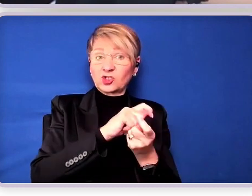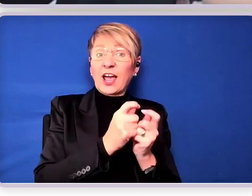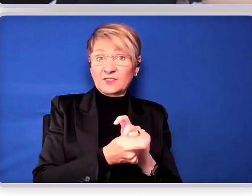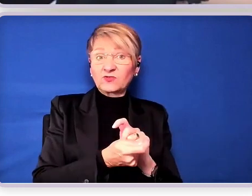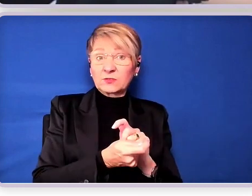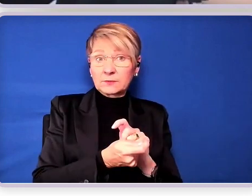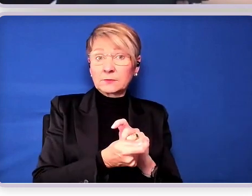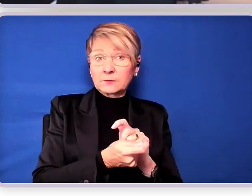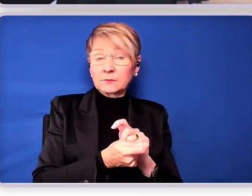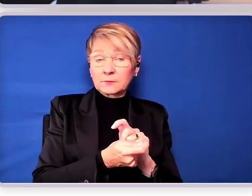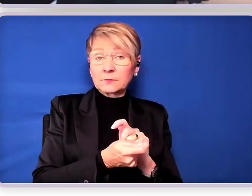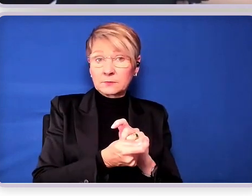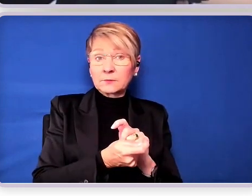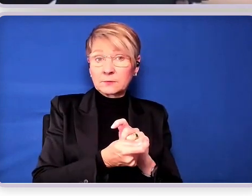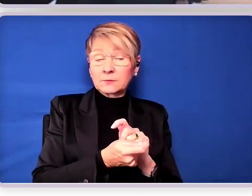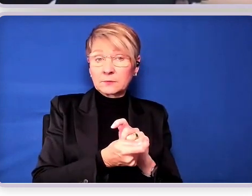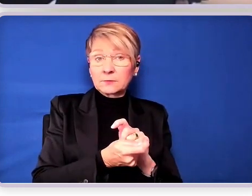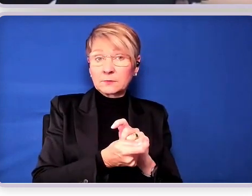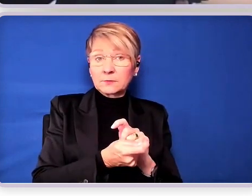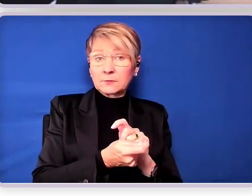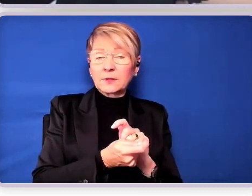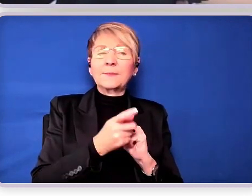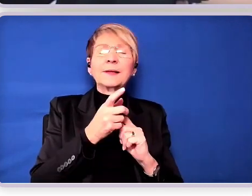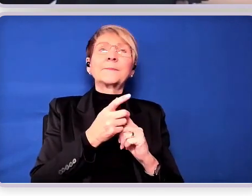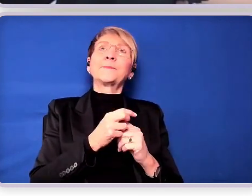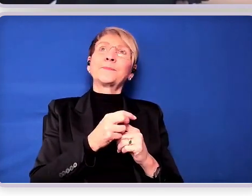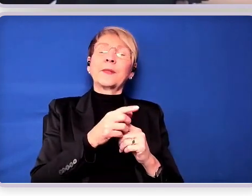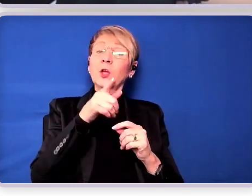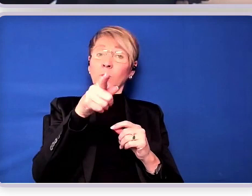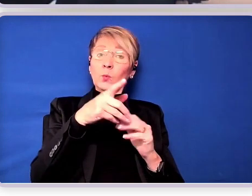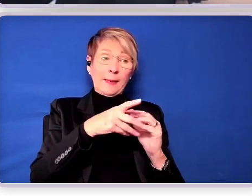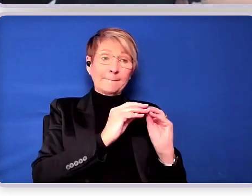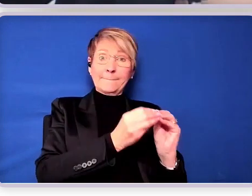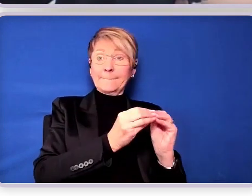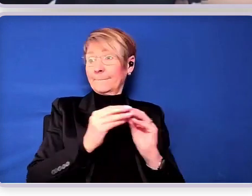anyway. And so, but when you're in a mediation in both of those